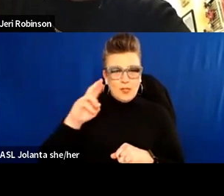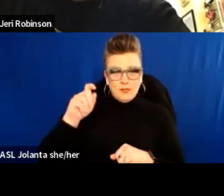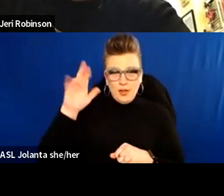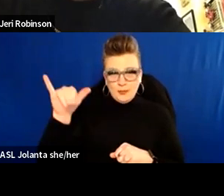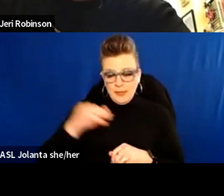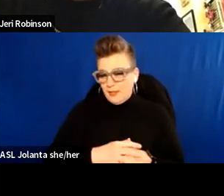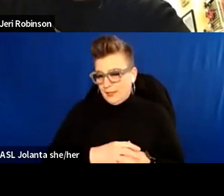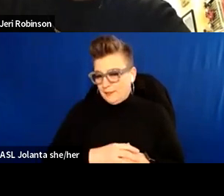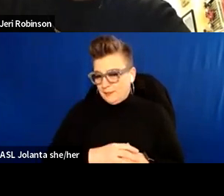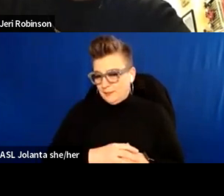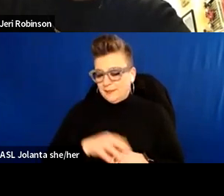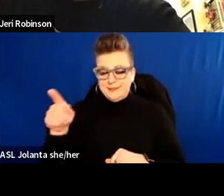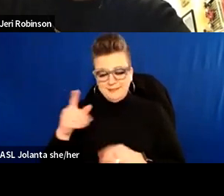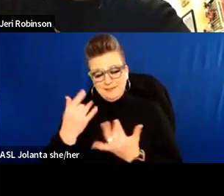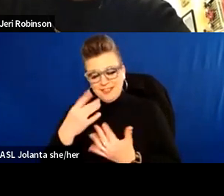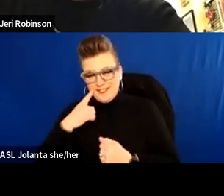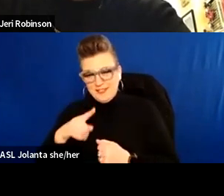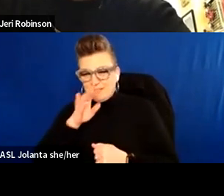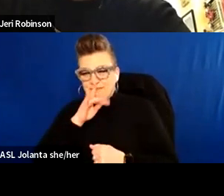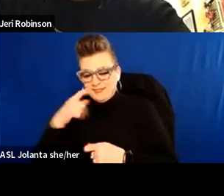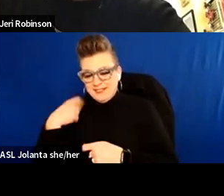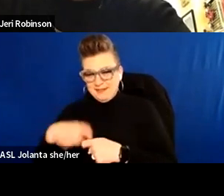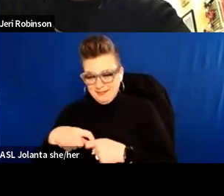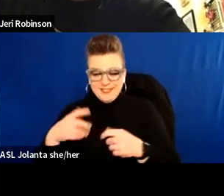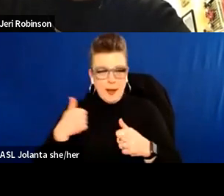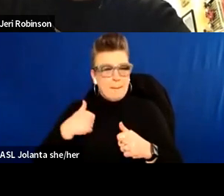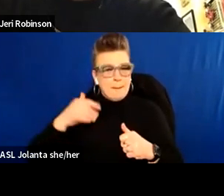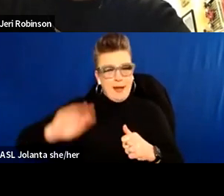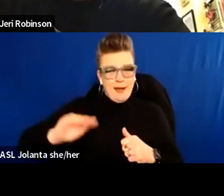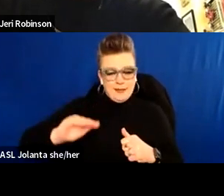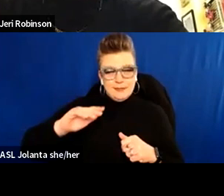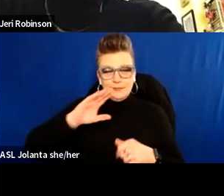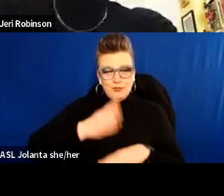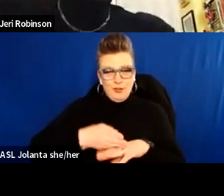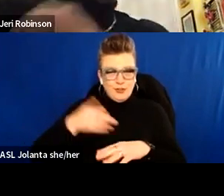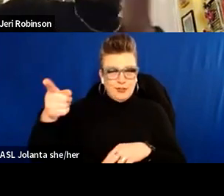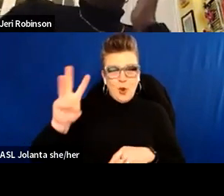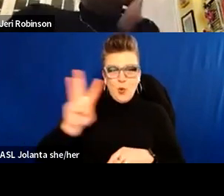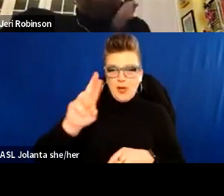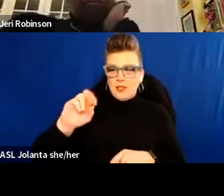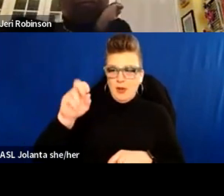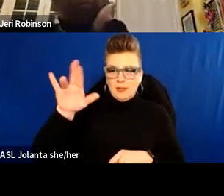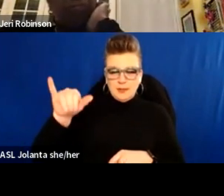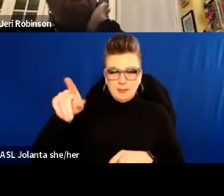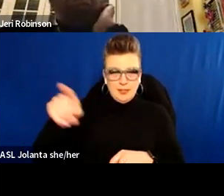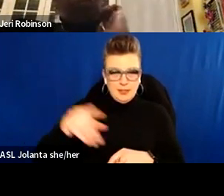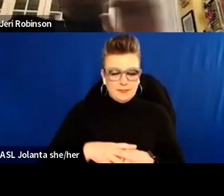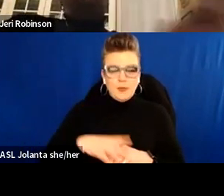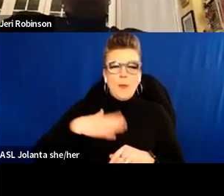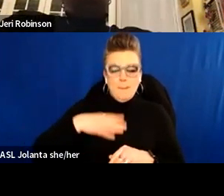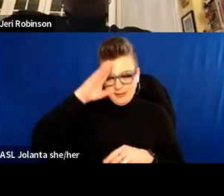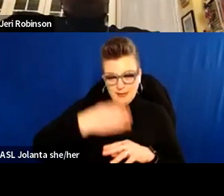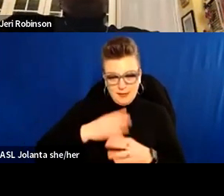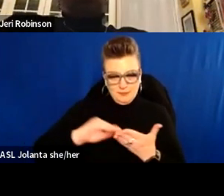joseph manning no good evening my name is jeanette and my son haseem goes